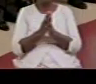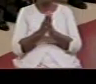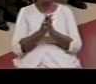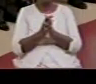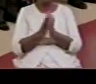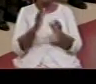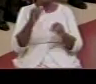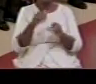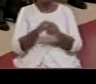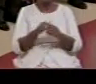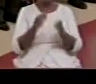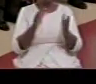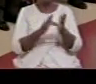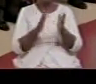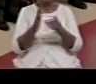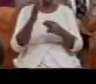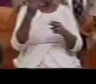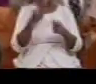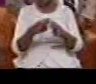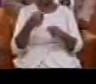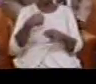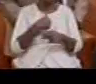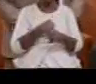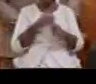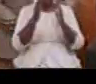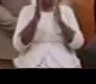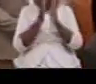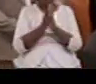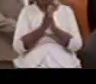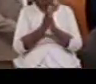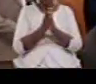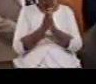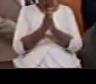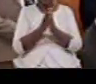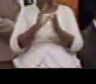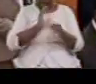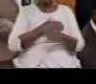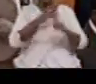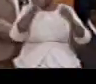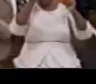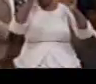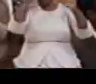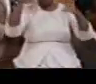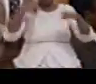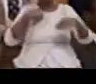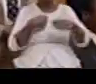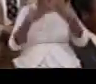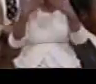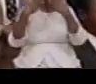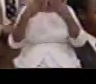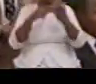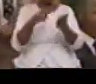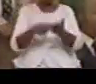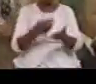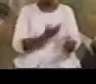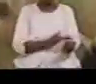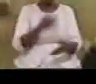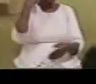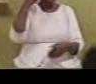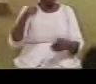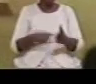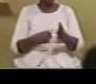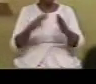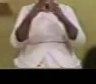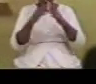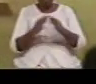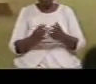In Jesus' name we pray. Our Father, we thank you this morning for this worship service.